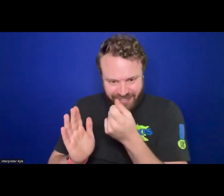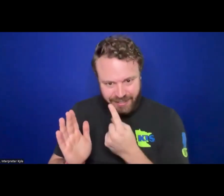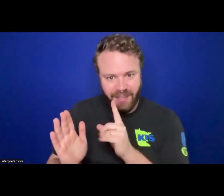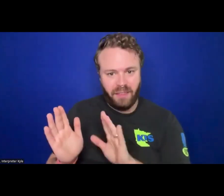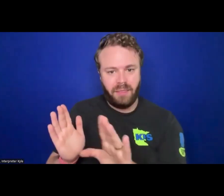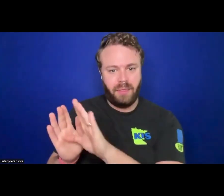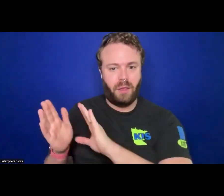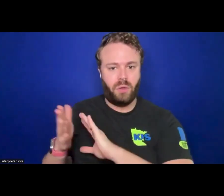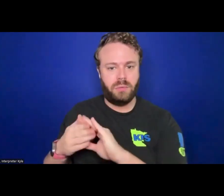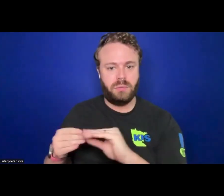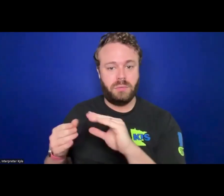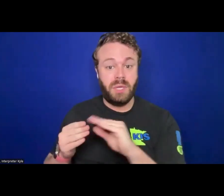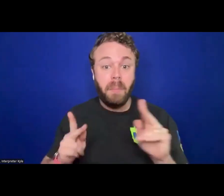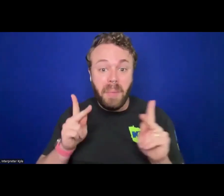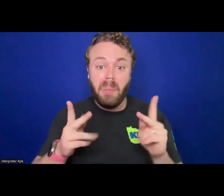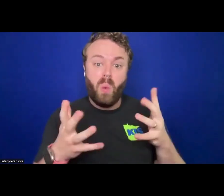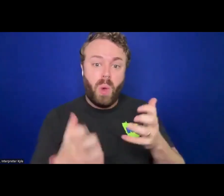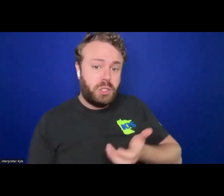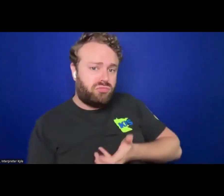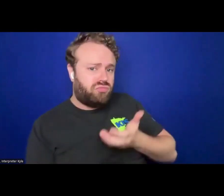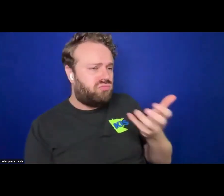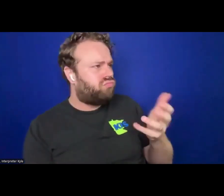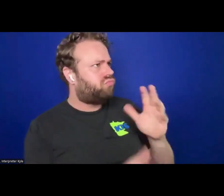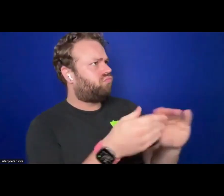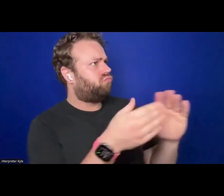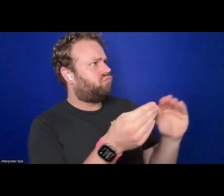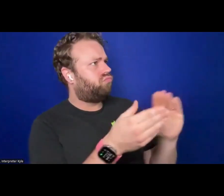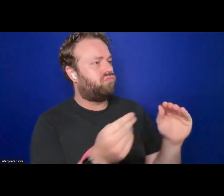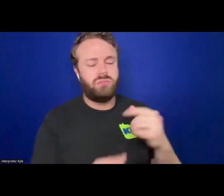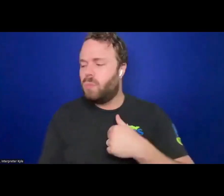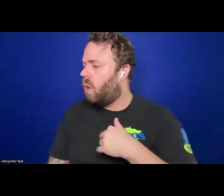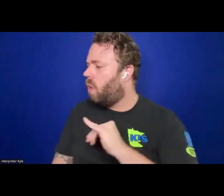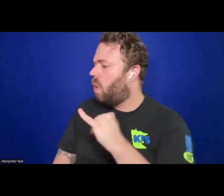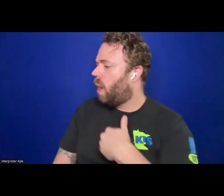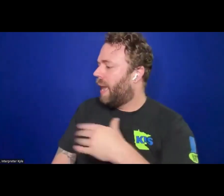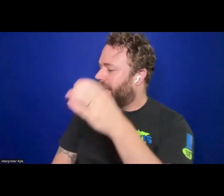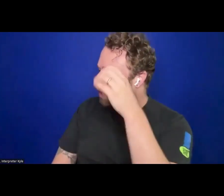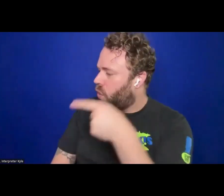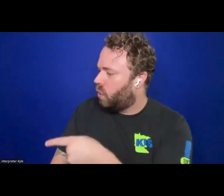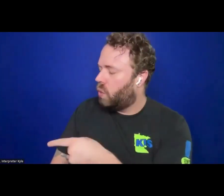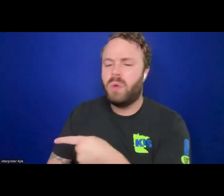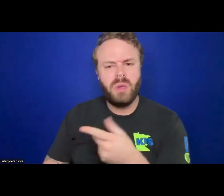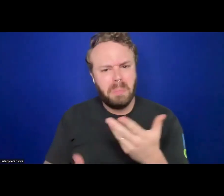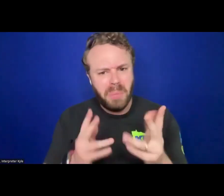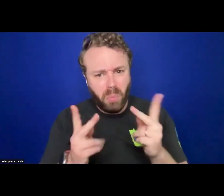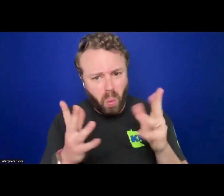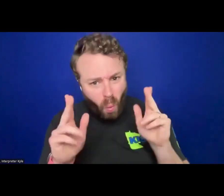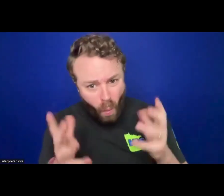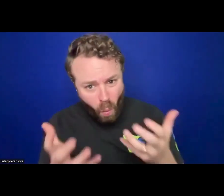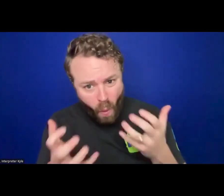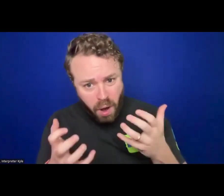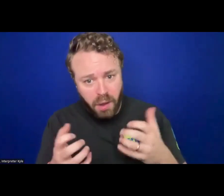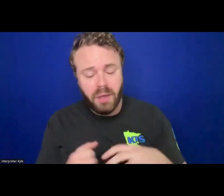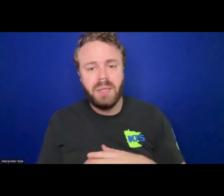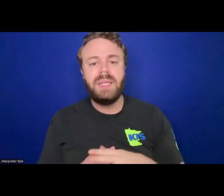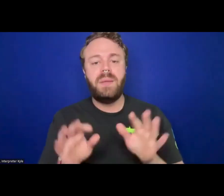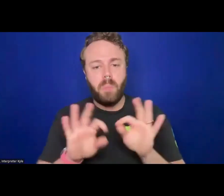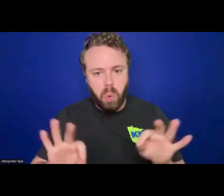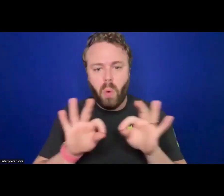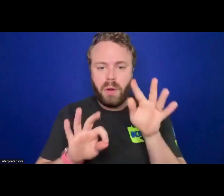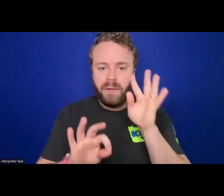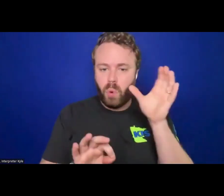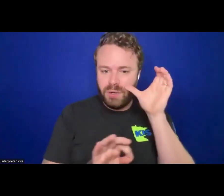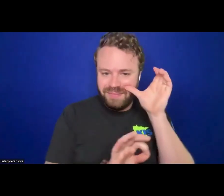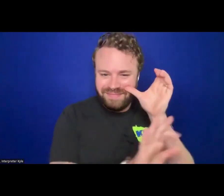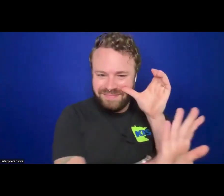we need to recognize that humans have an emotional relationship to information. And we need to hear what their priorities are, what